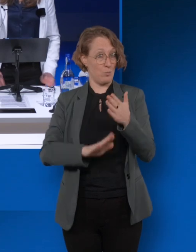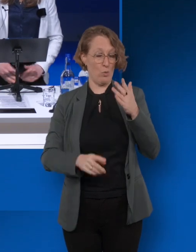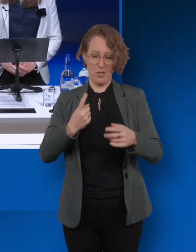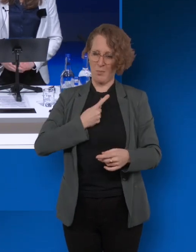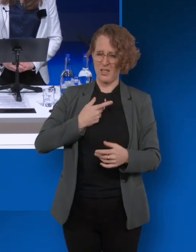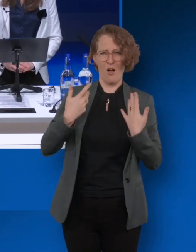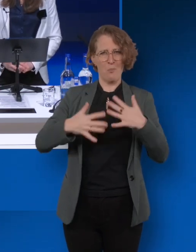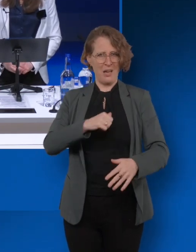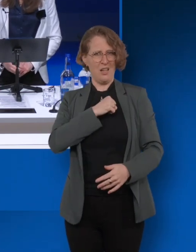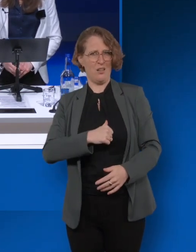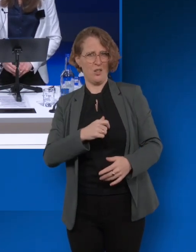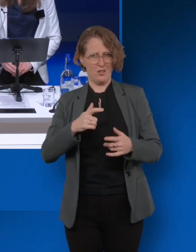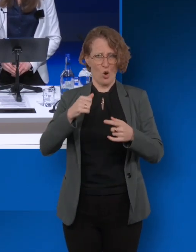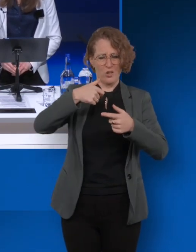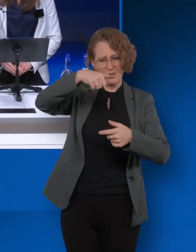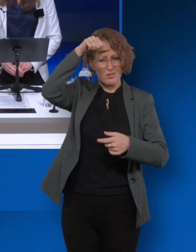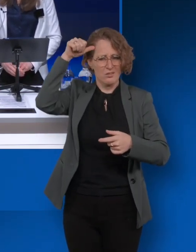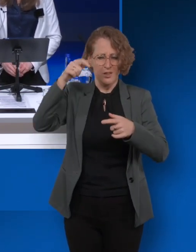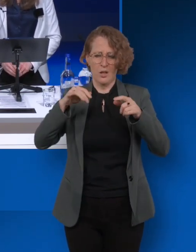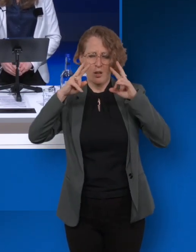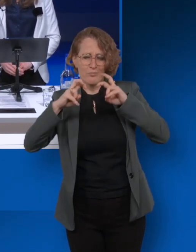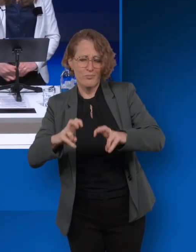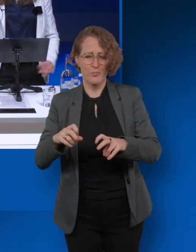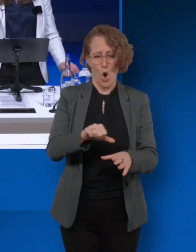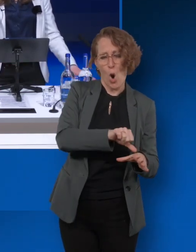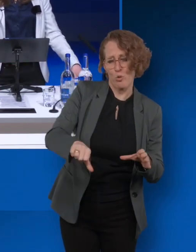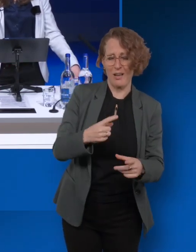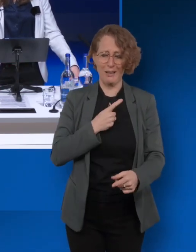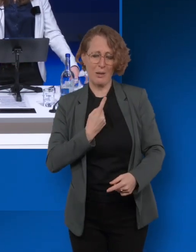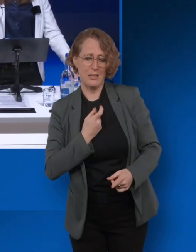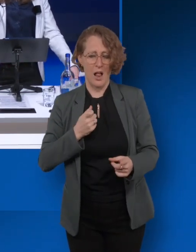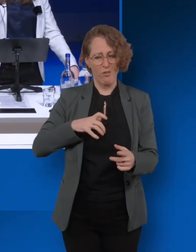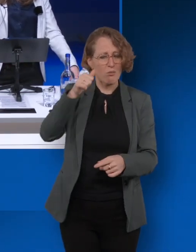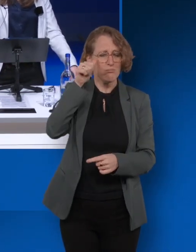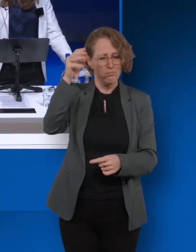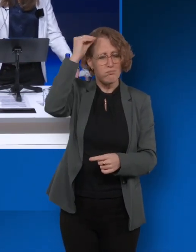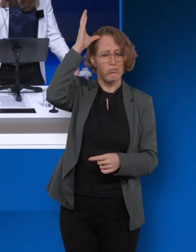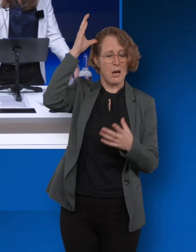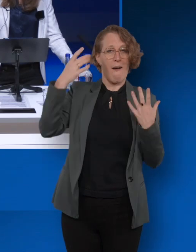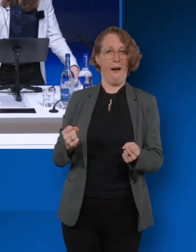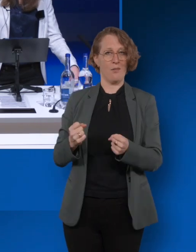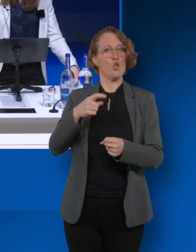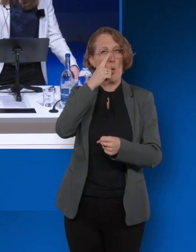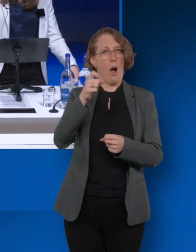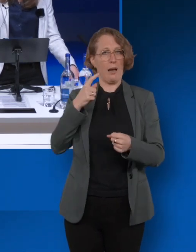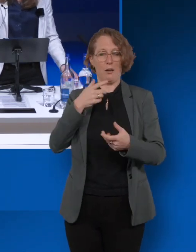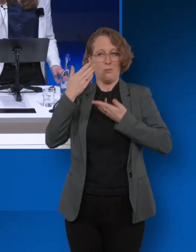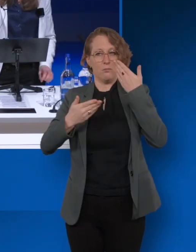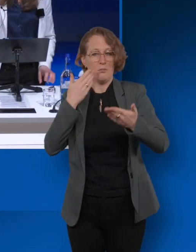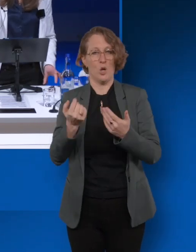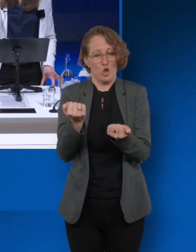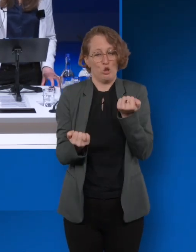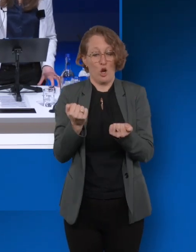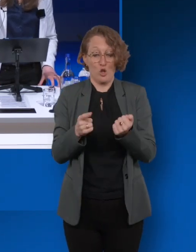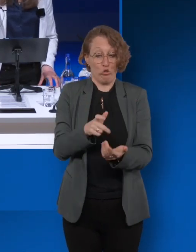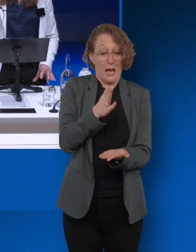practicing neurosurgeon with decades of research and hands-on work in the operating room behind me, I was in a better than average position to judge not only